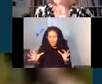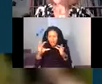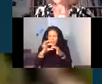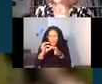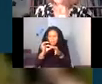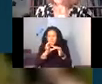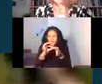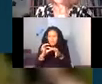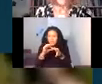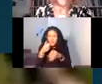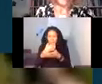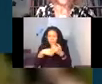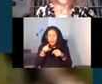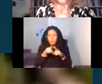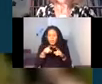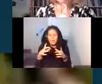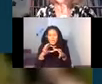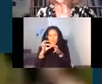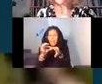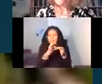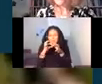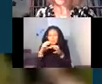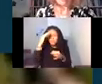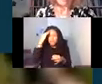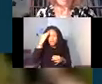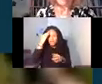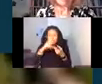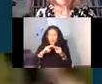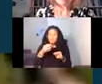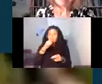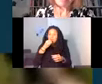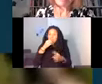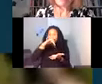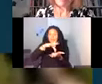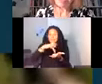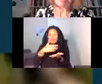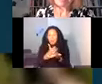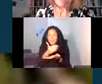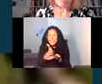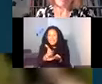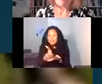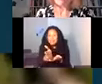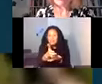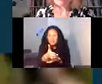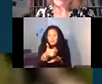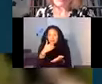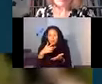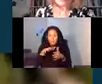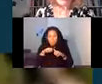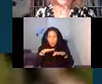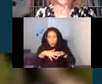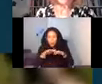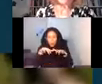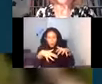formed some sort of collective brain. So if some food is placed at the centre of a maze, the mould